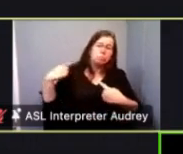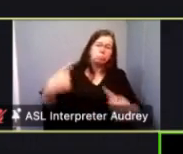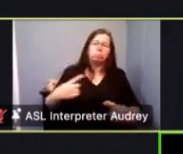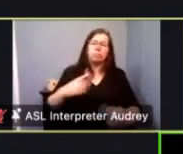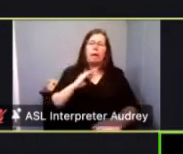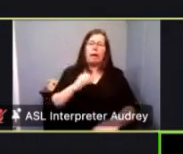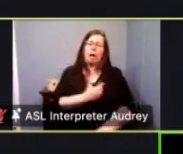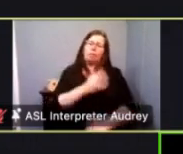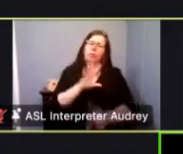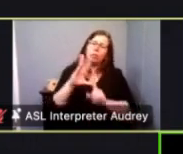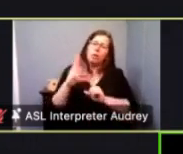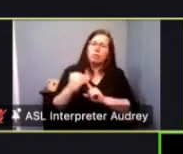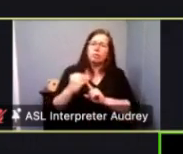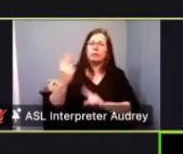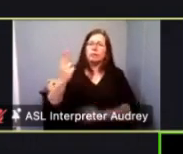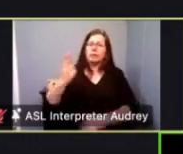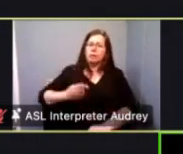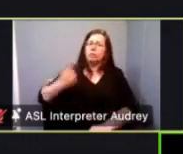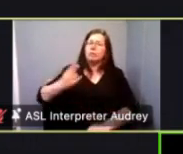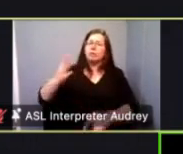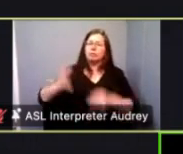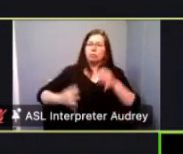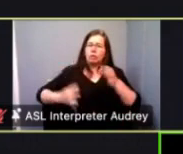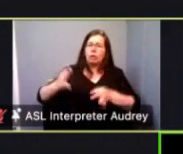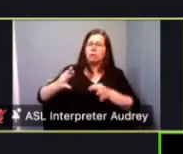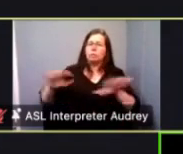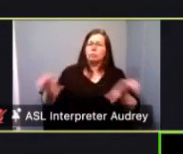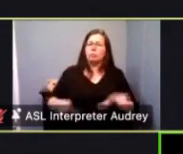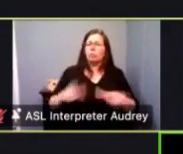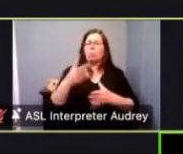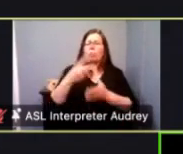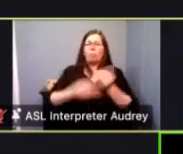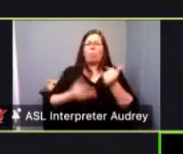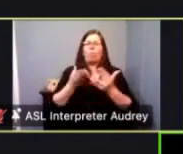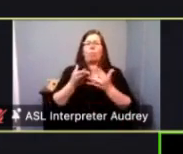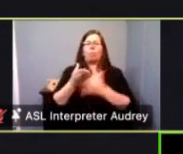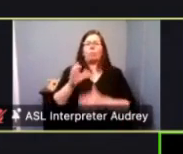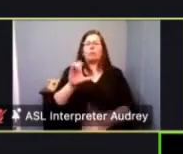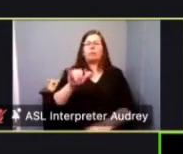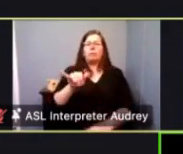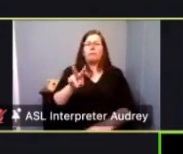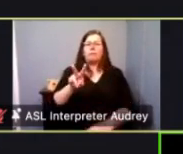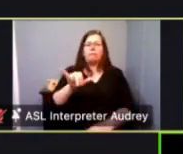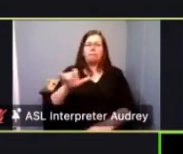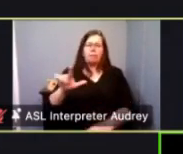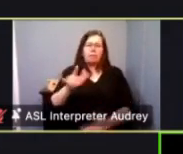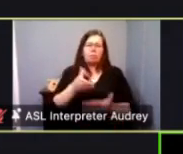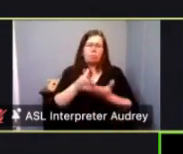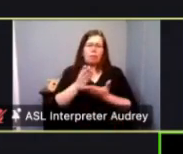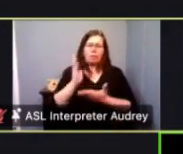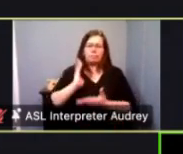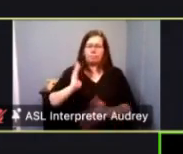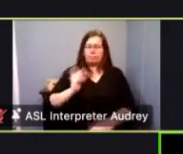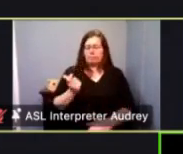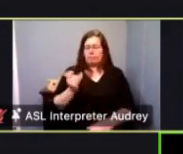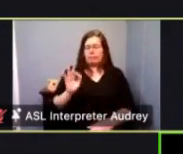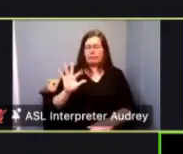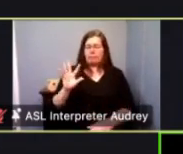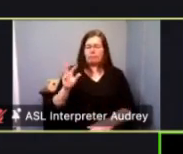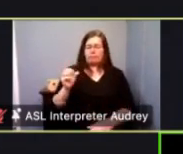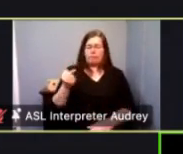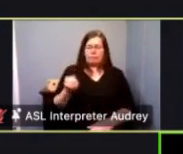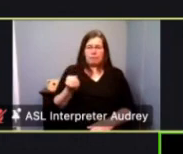culture, history, and justice movement. Both movements were inspired by the civil rights movement in the 1950s and 60s. For